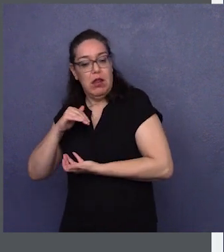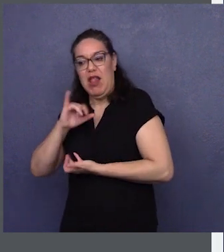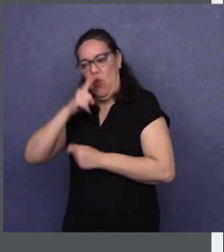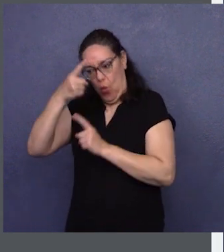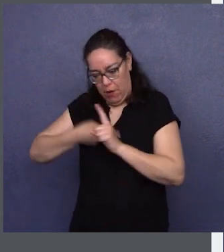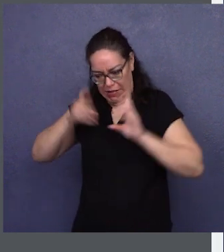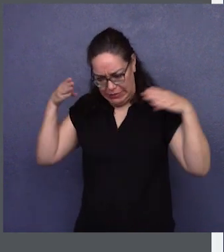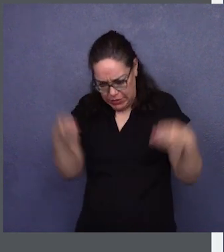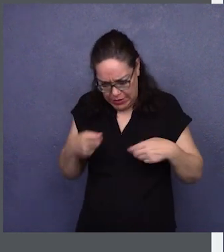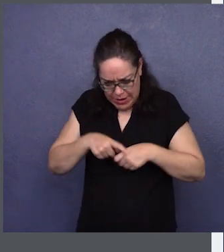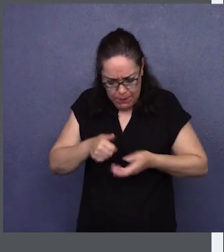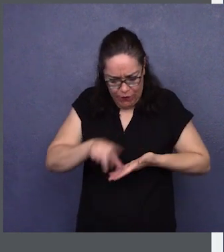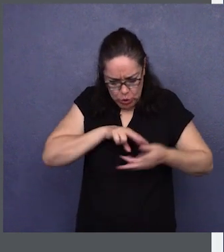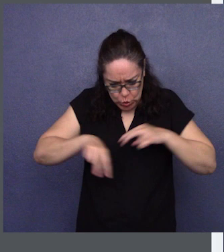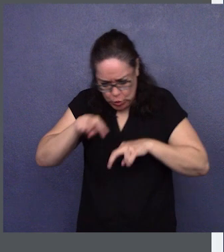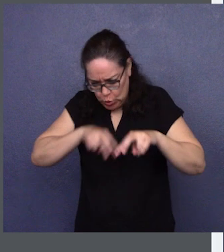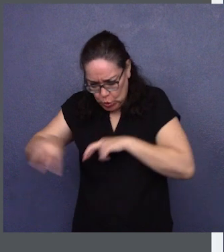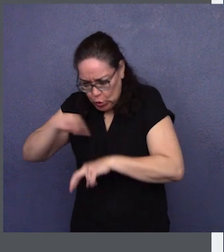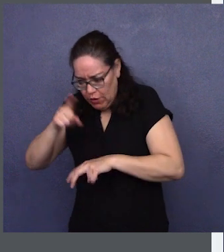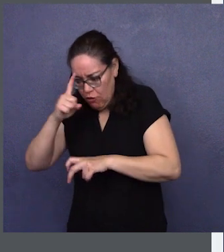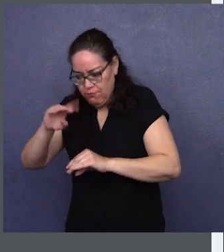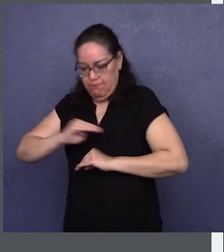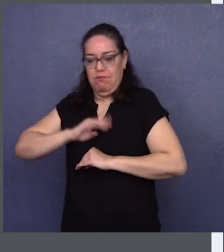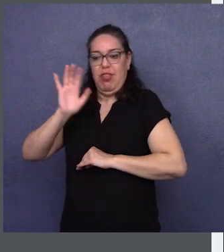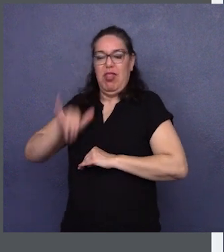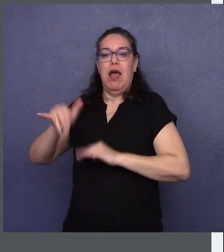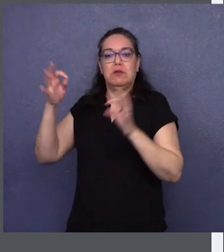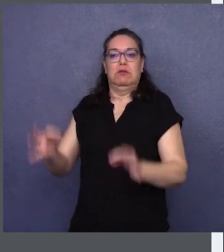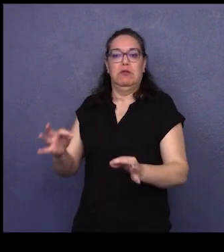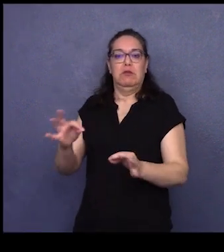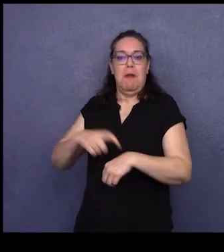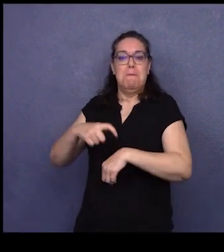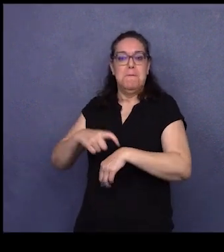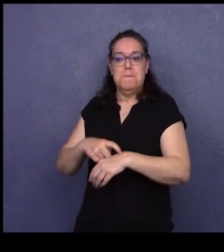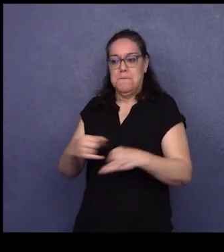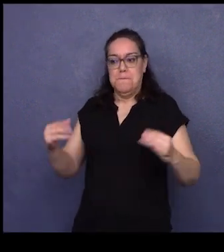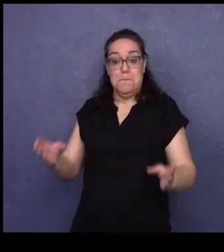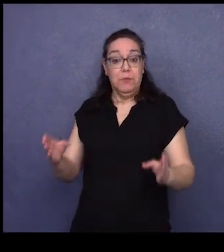decision release deadline. Okay.